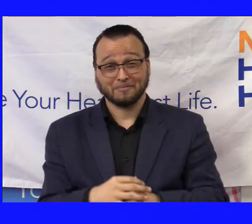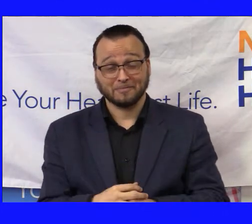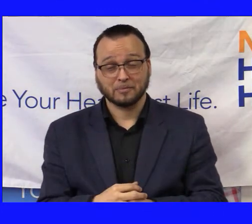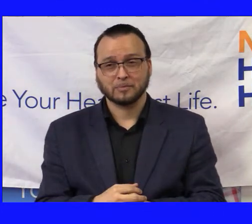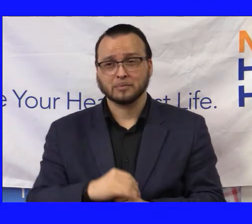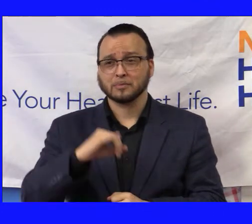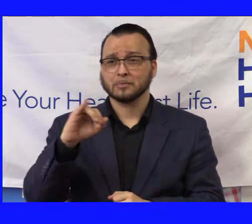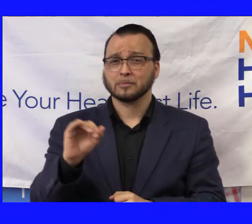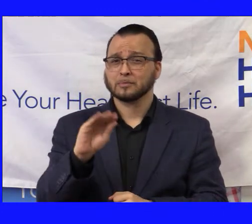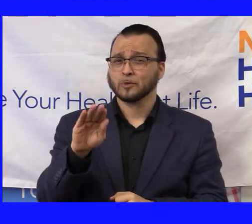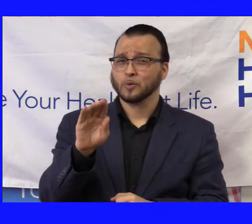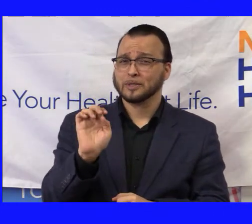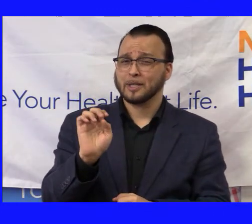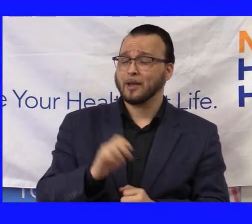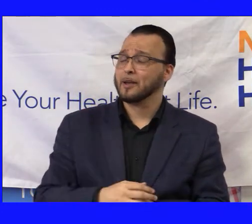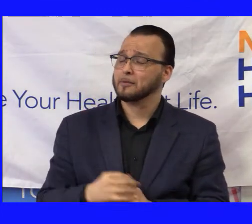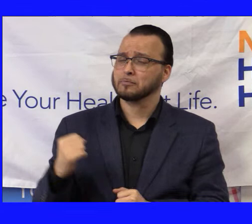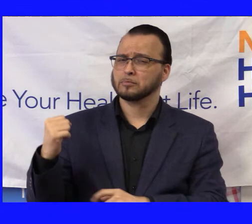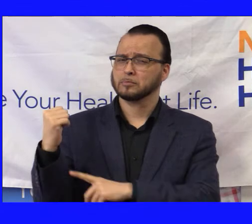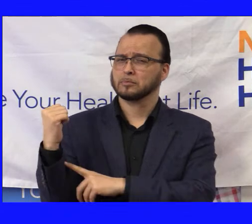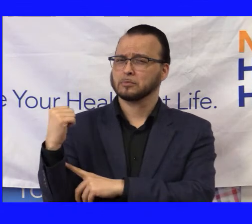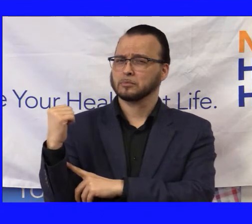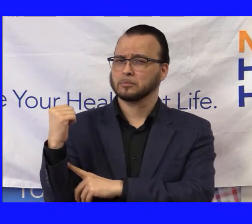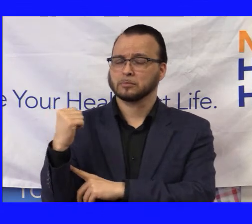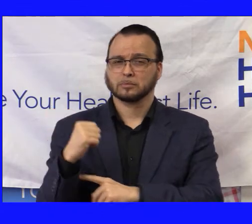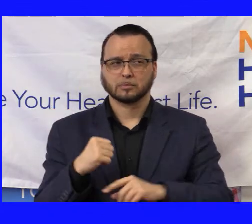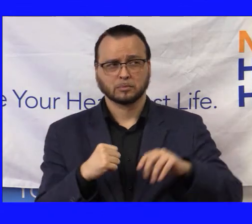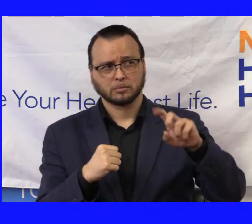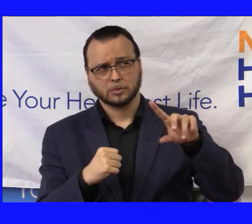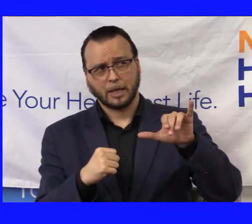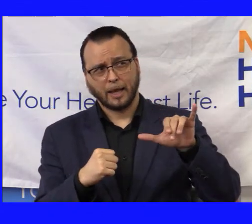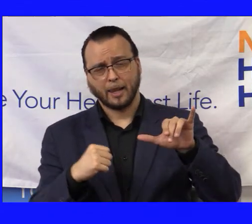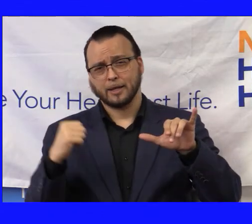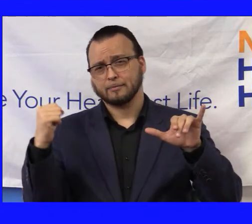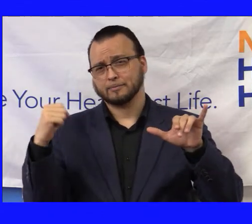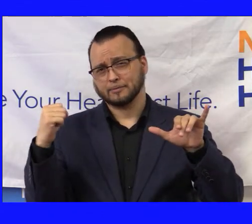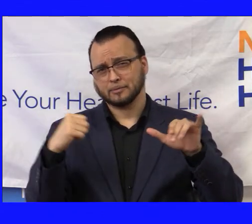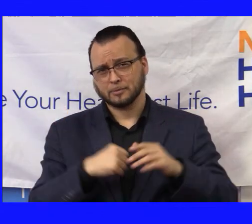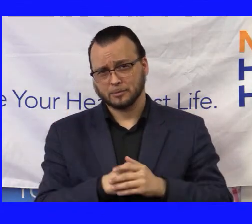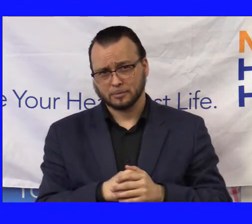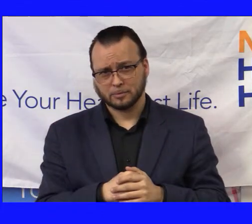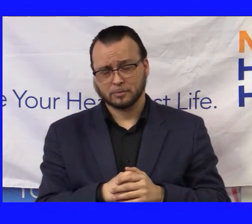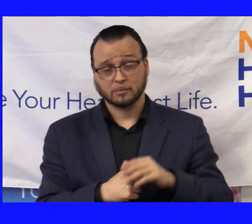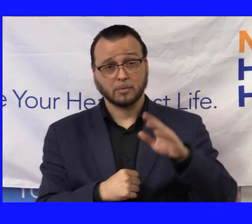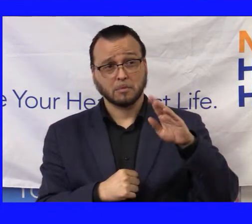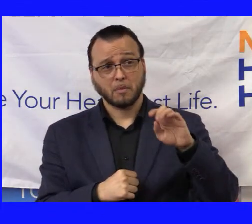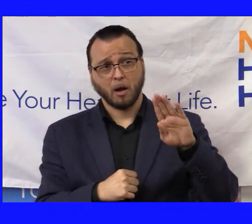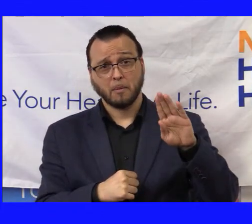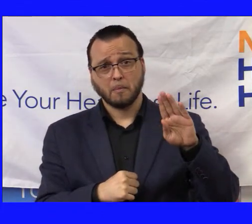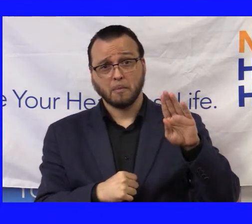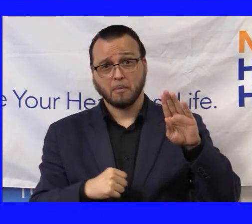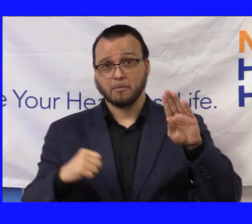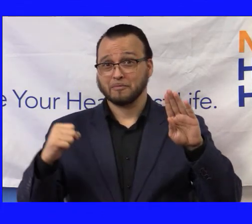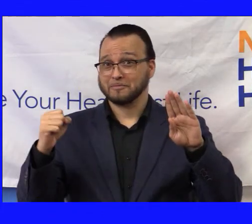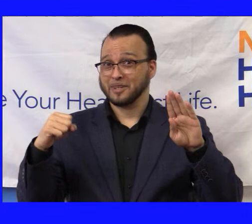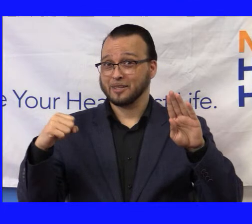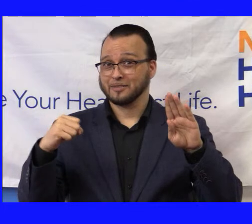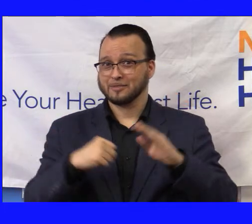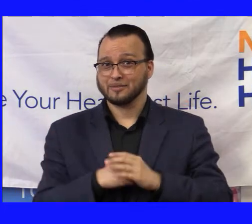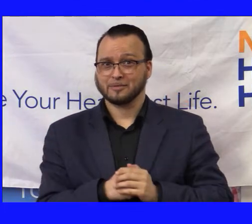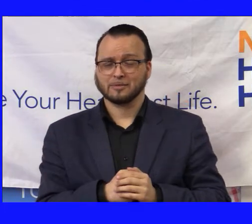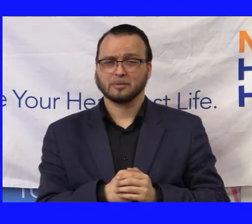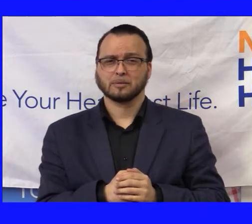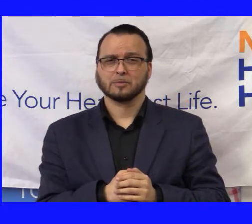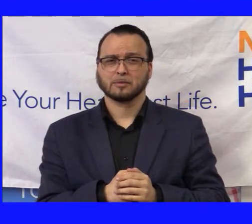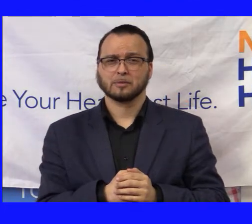Jose? Yes. Sally? Yes. Bob? Yes.